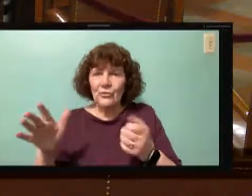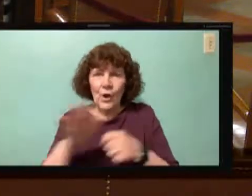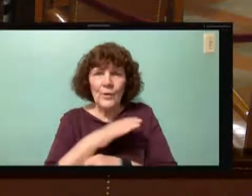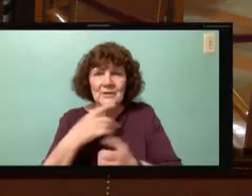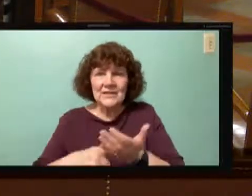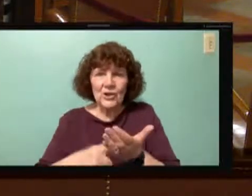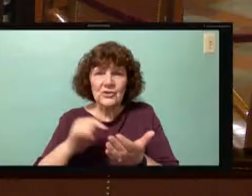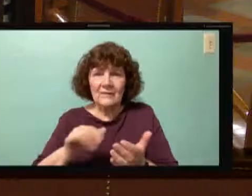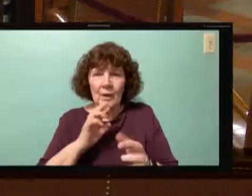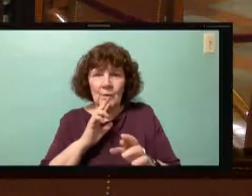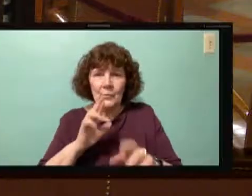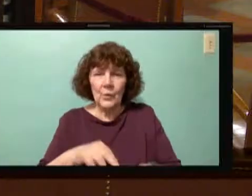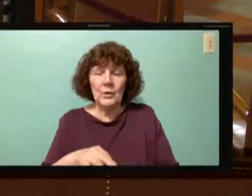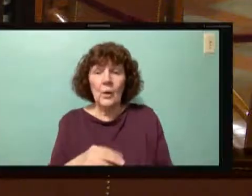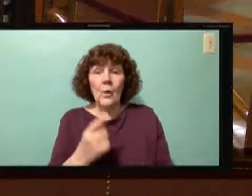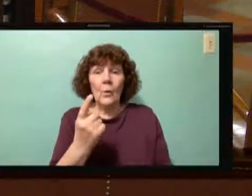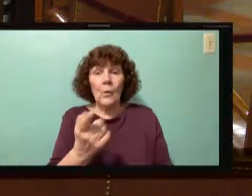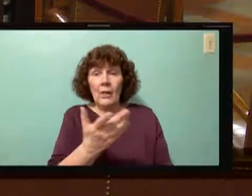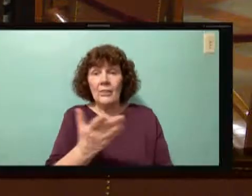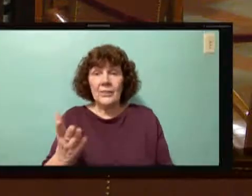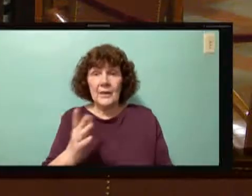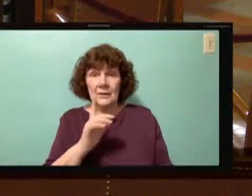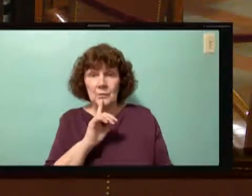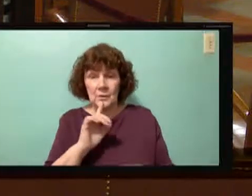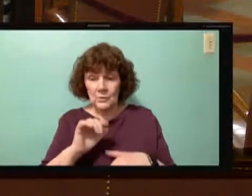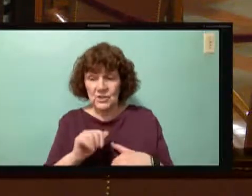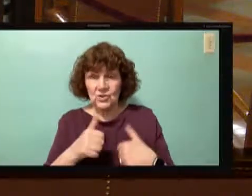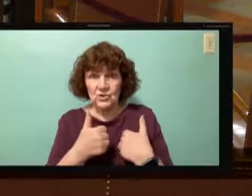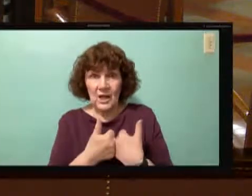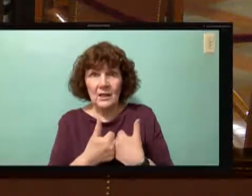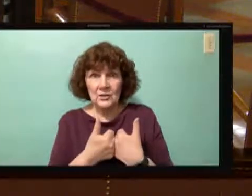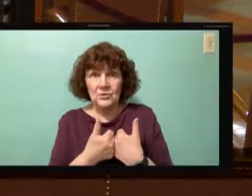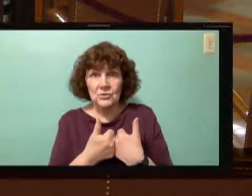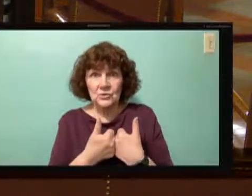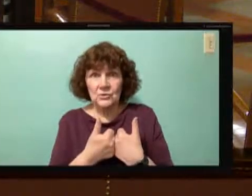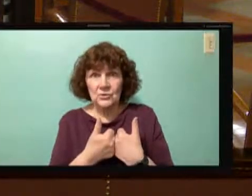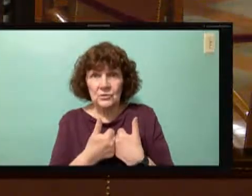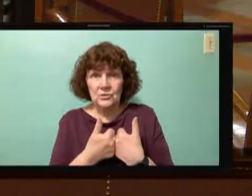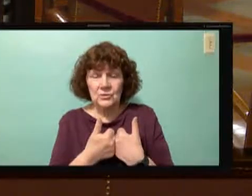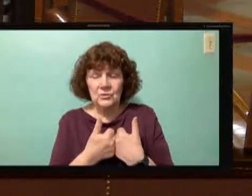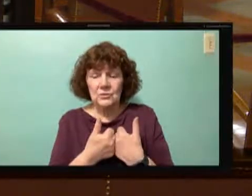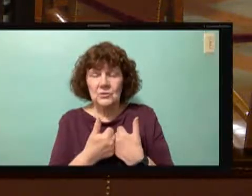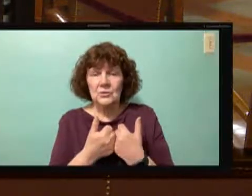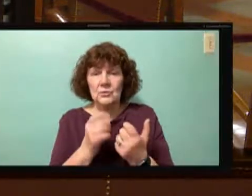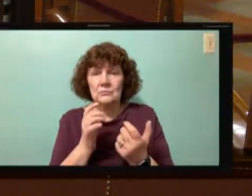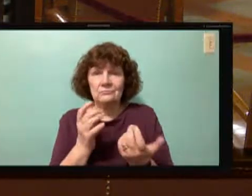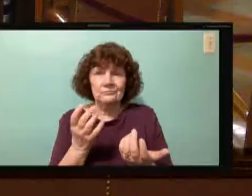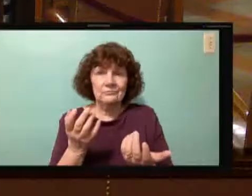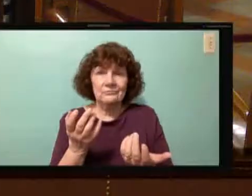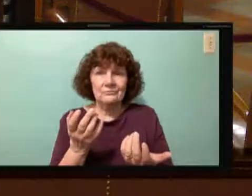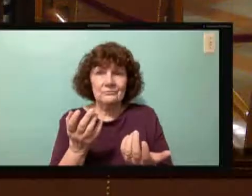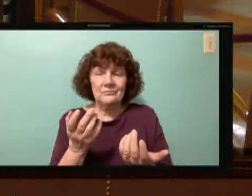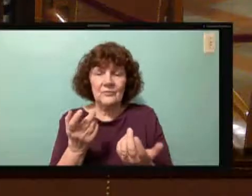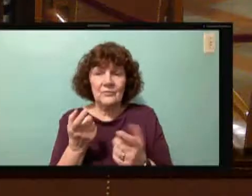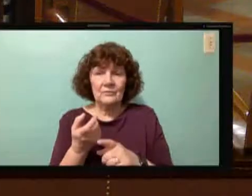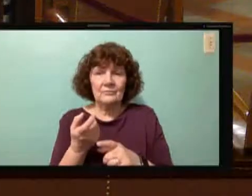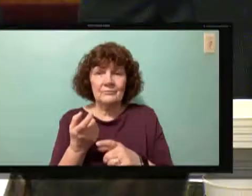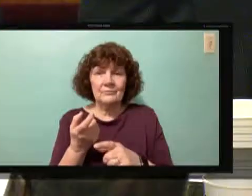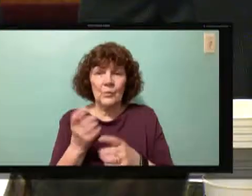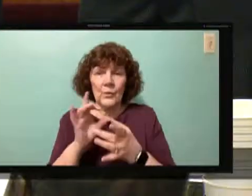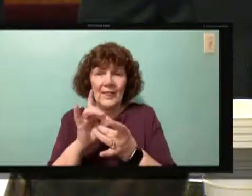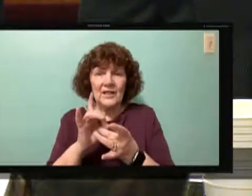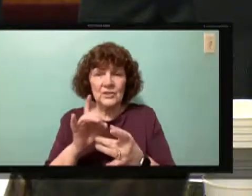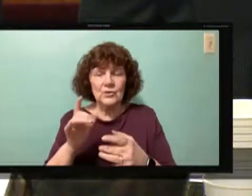one thing that was a challenge just by the direction of council was really to